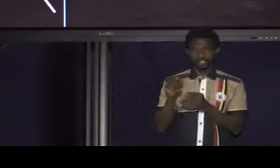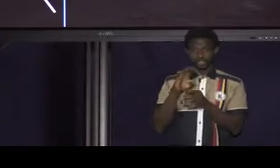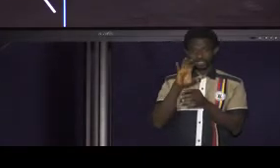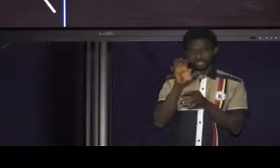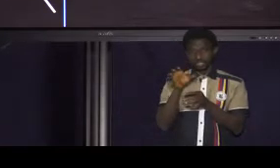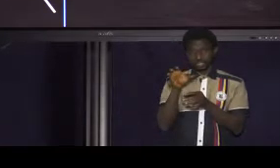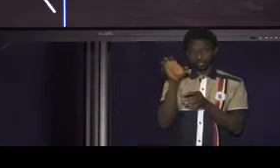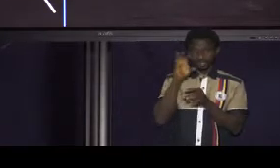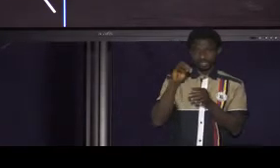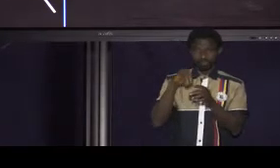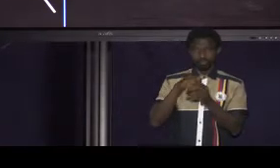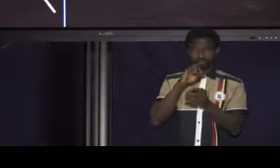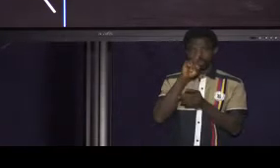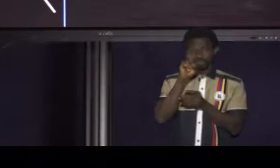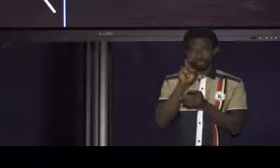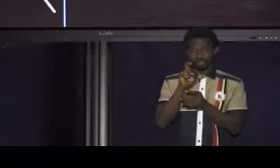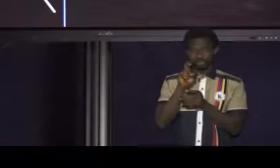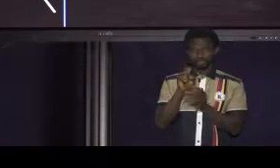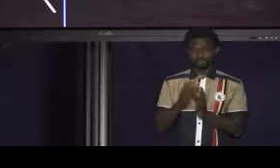in question.